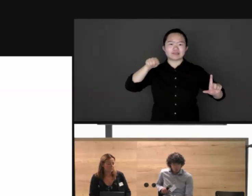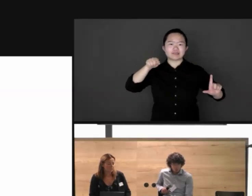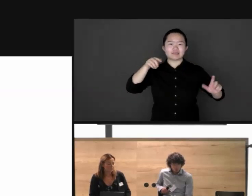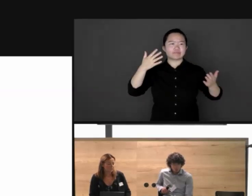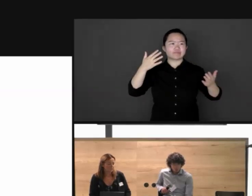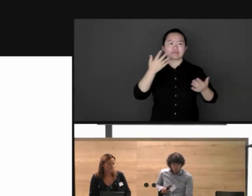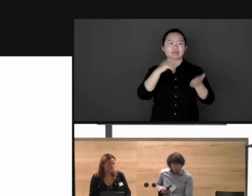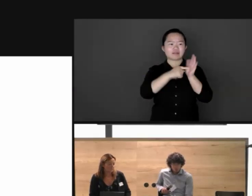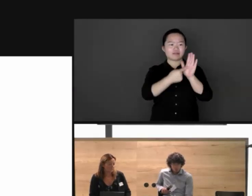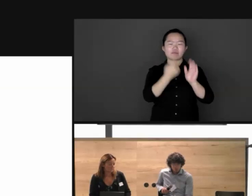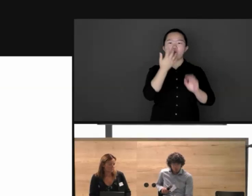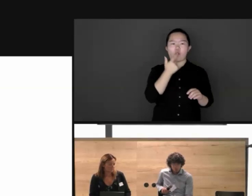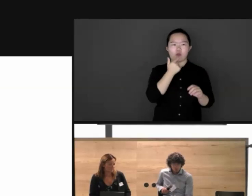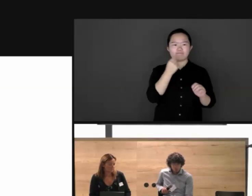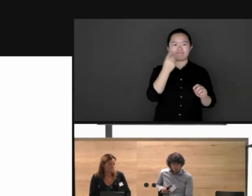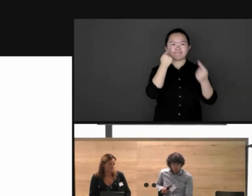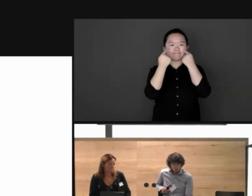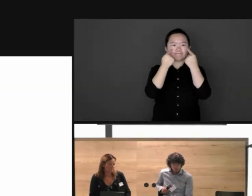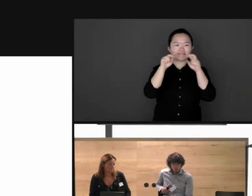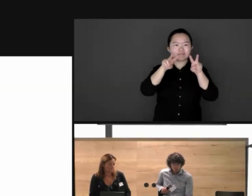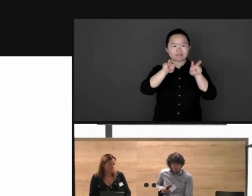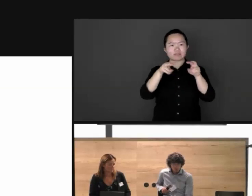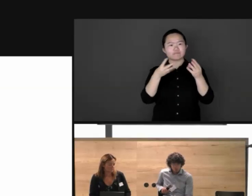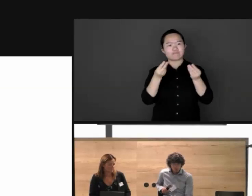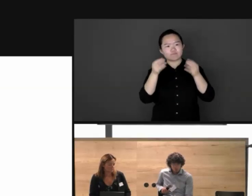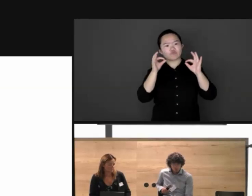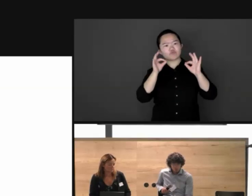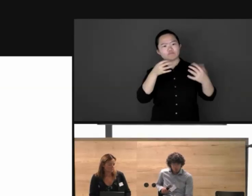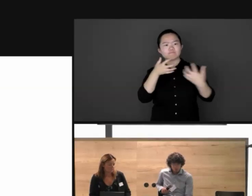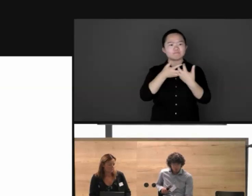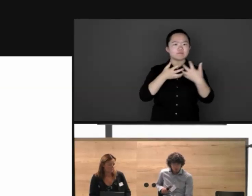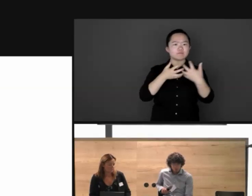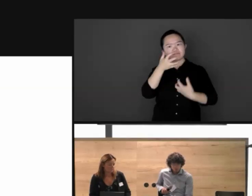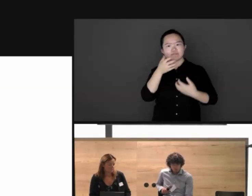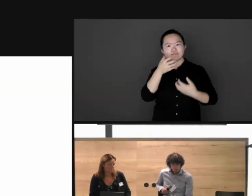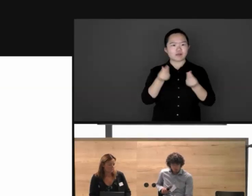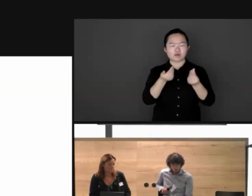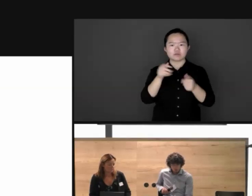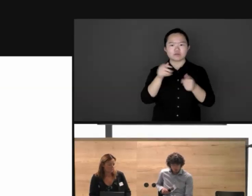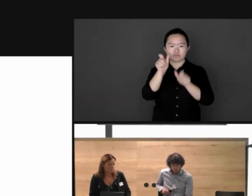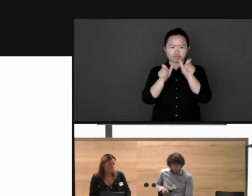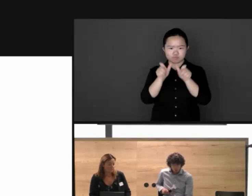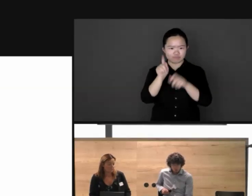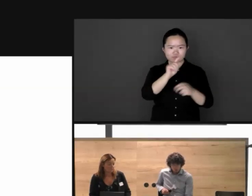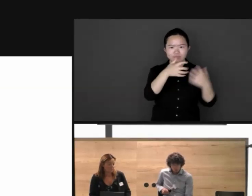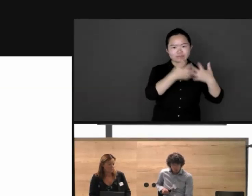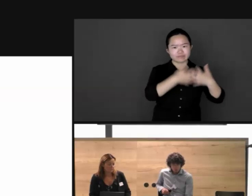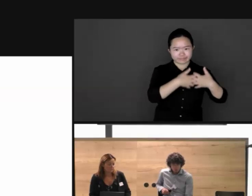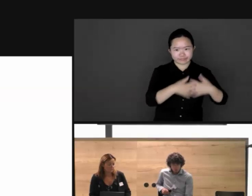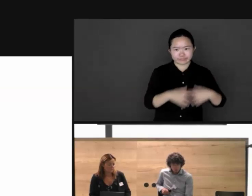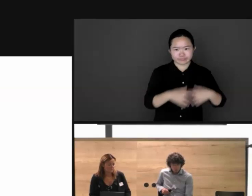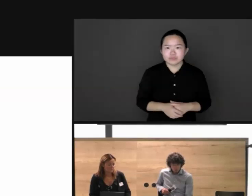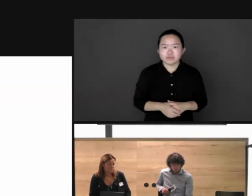monitoring methodology includes a test for every clause listed in Table 8.2 of EN